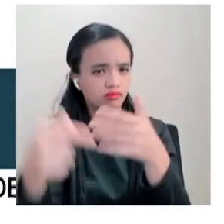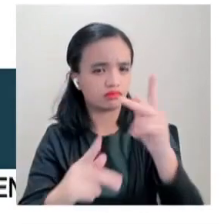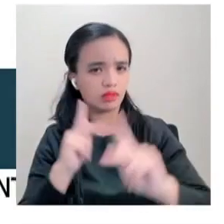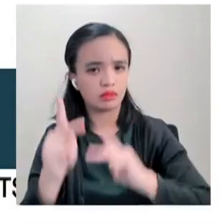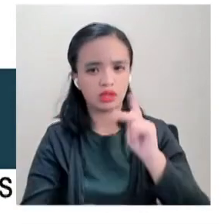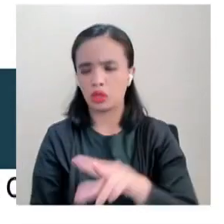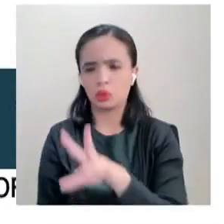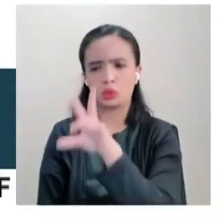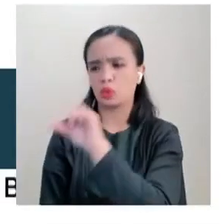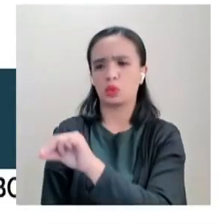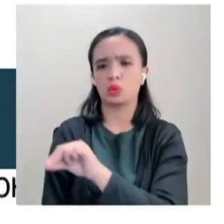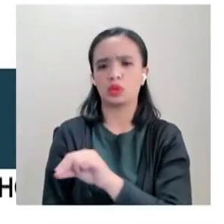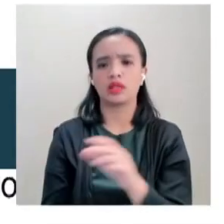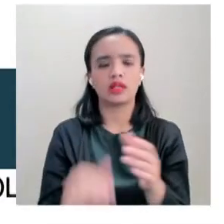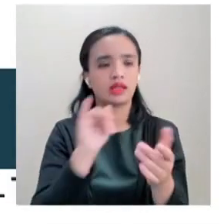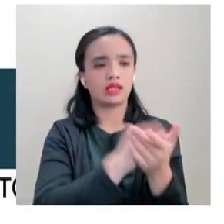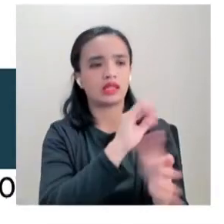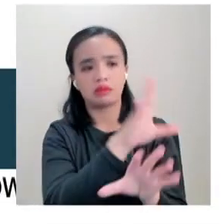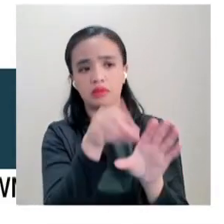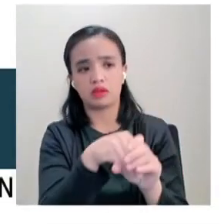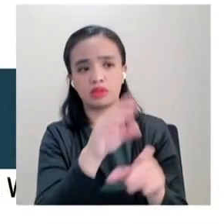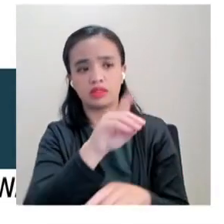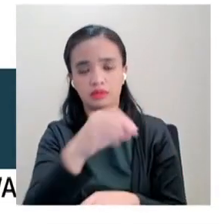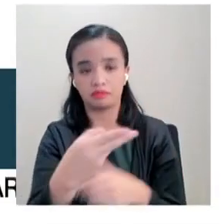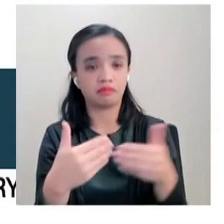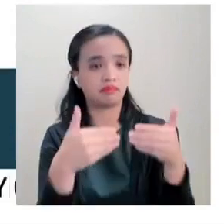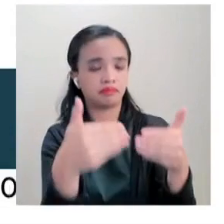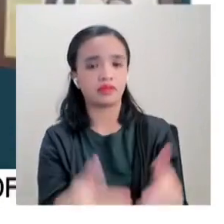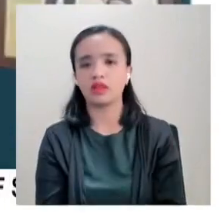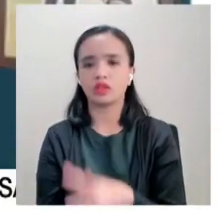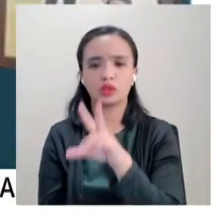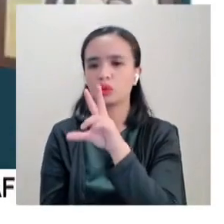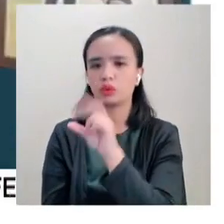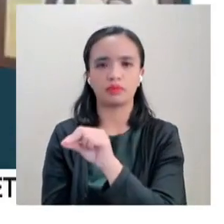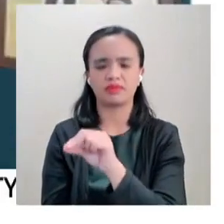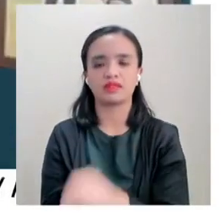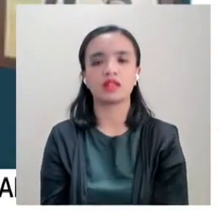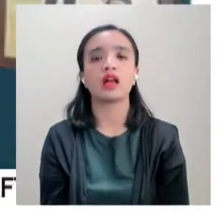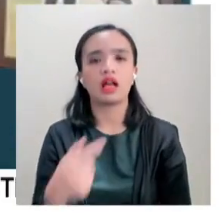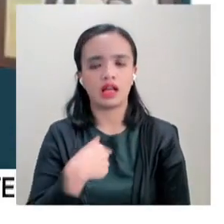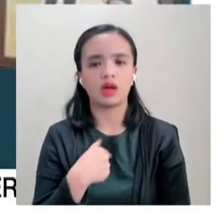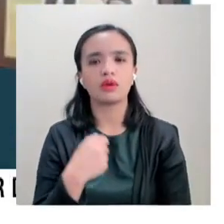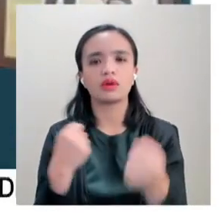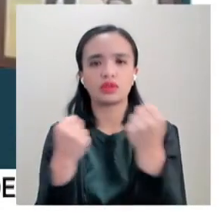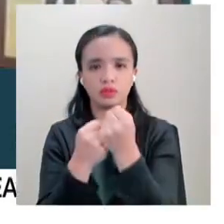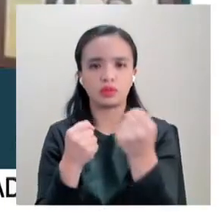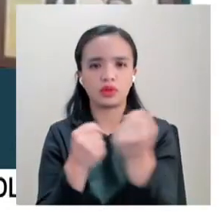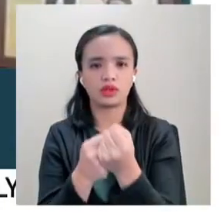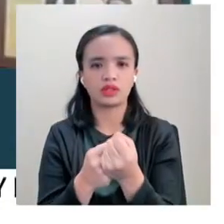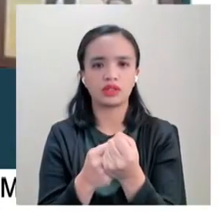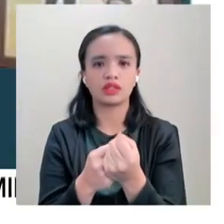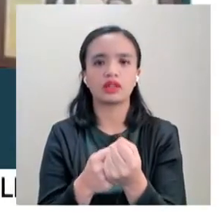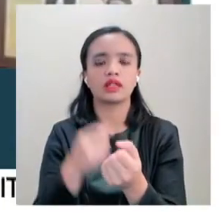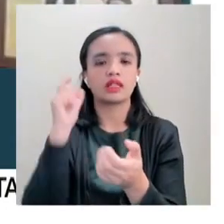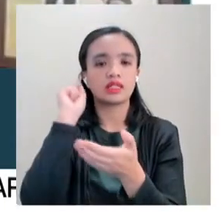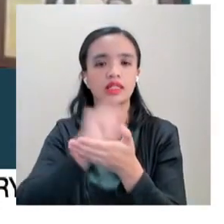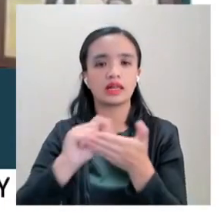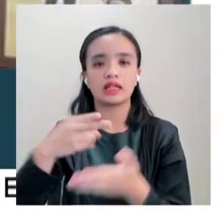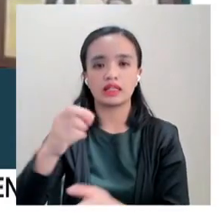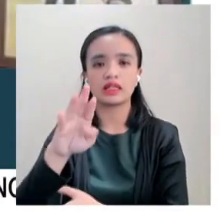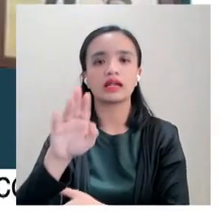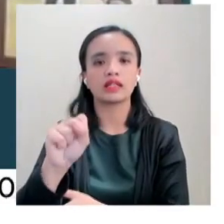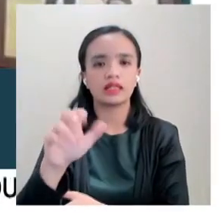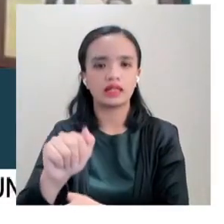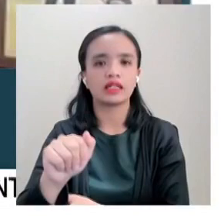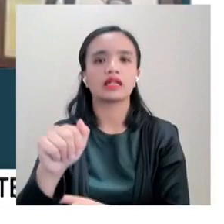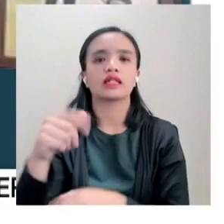part of the Department of Health? Go ahead. No, I've been supportive of Secretary Ted Herbosa. He knows that. We have been